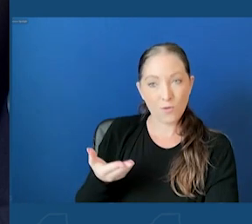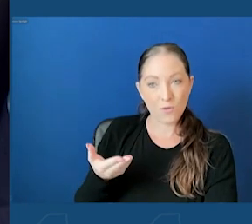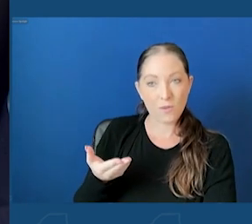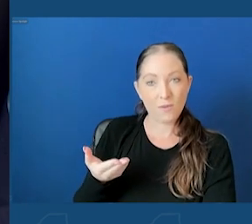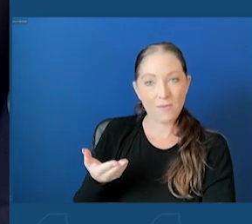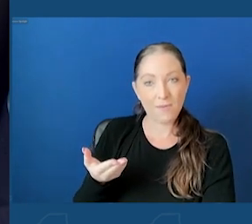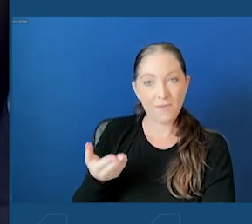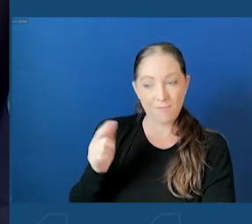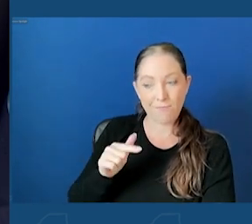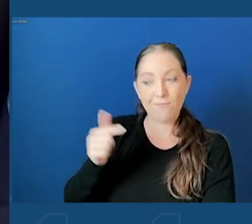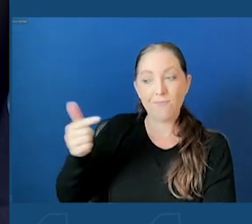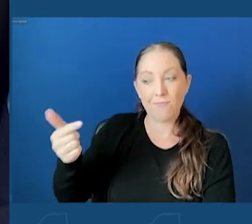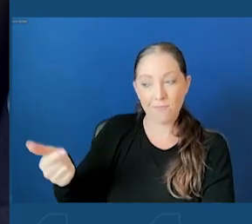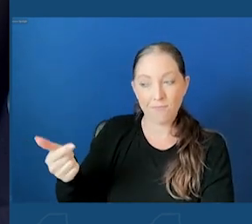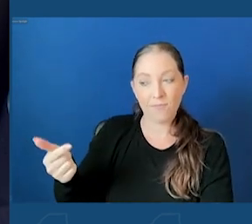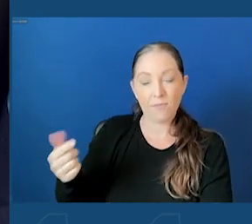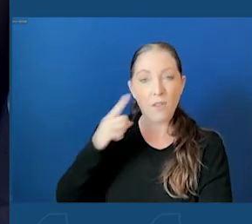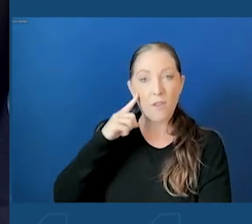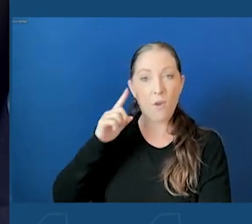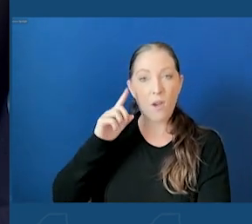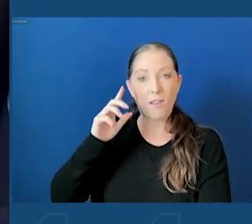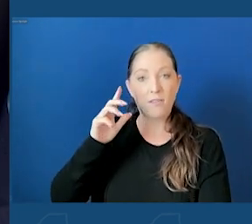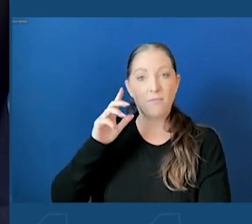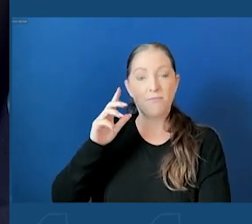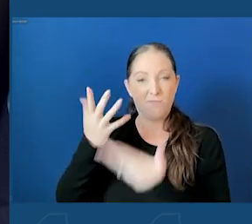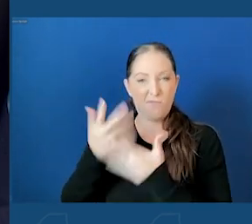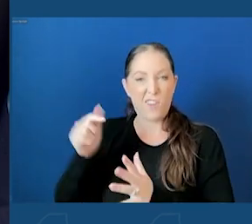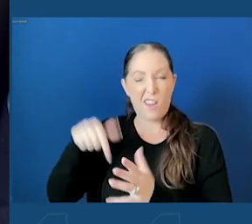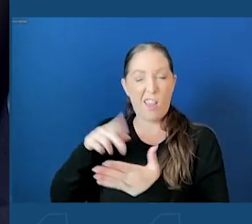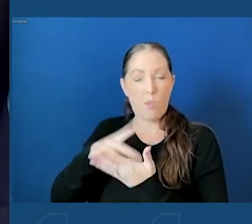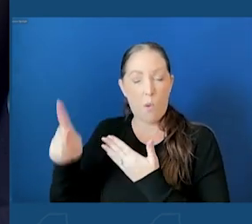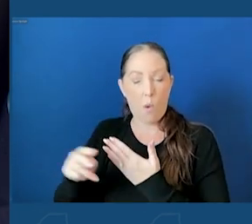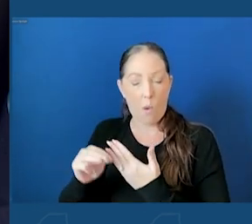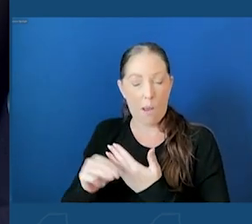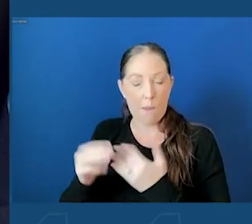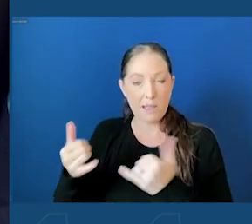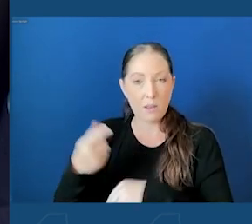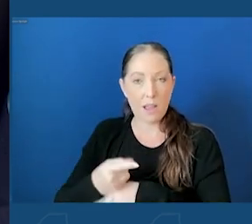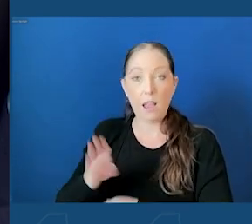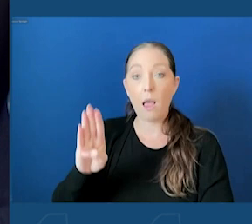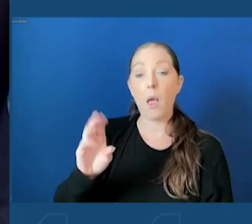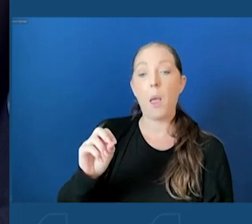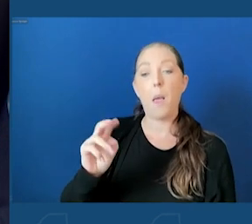next to finish our program today, and that's Bonnie Cannon.